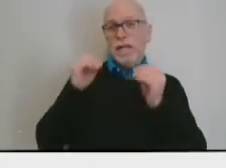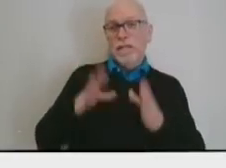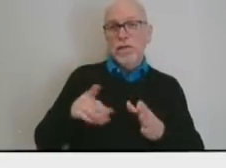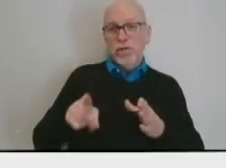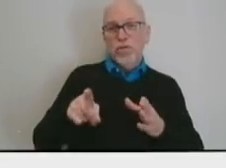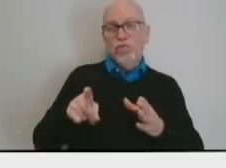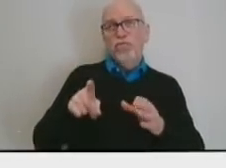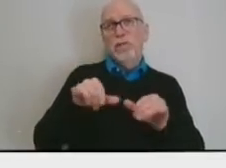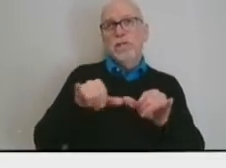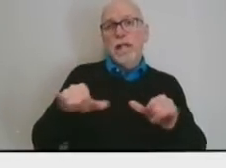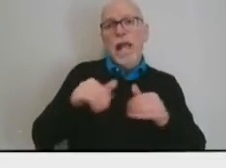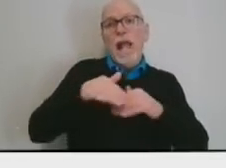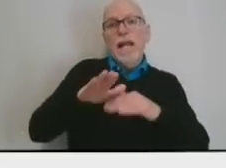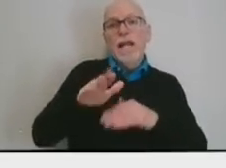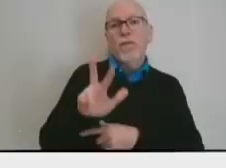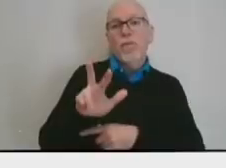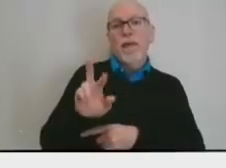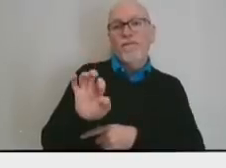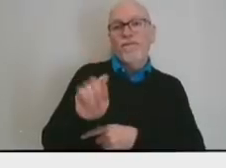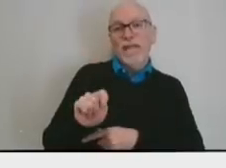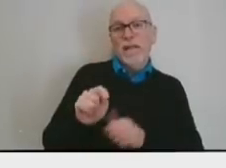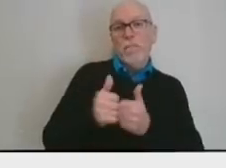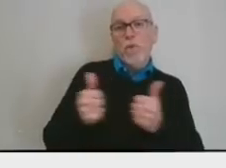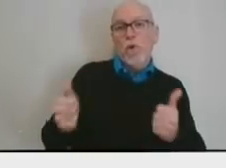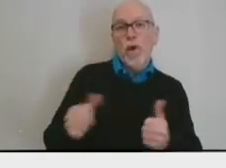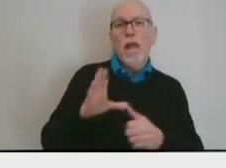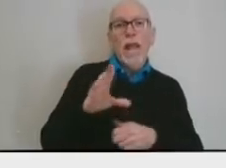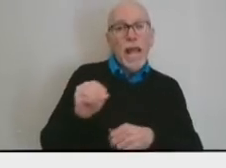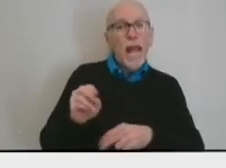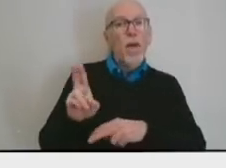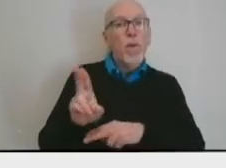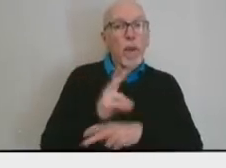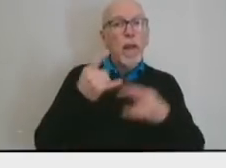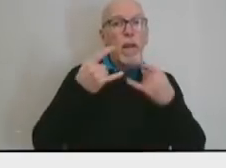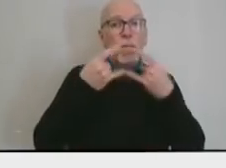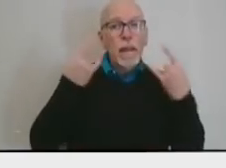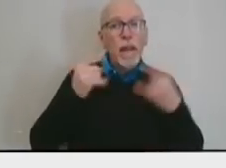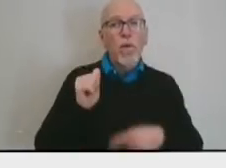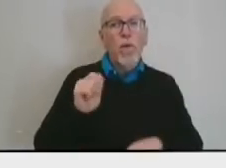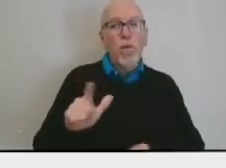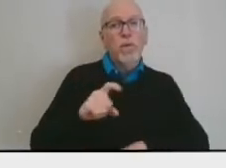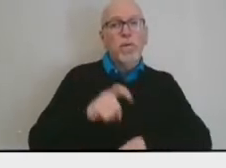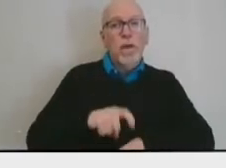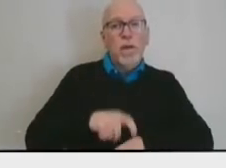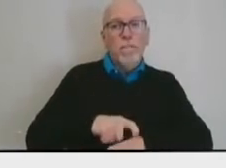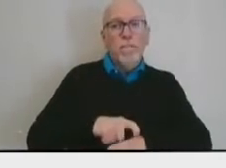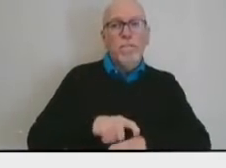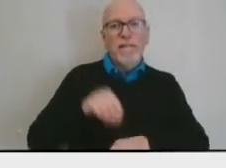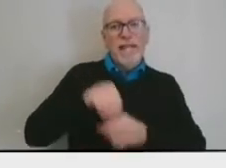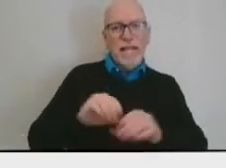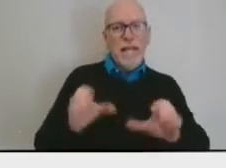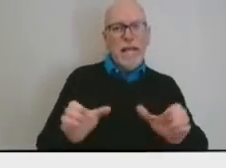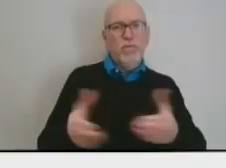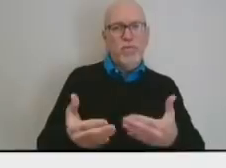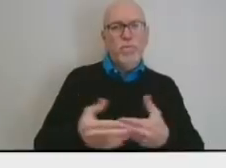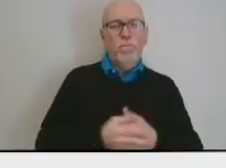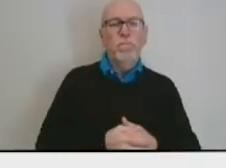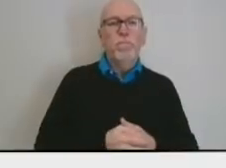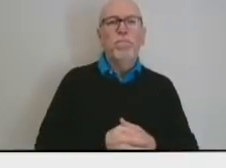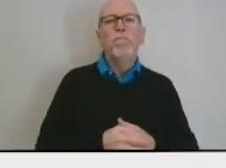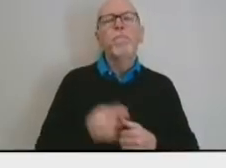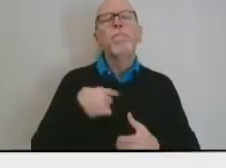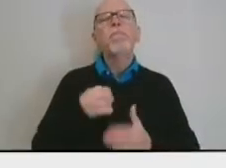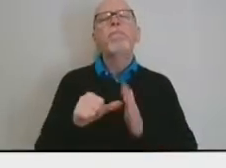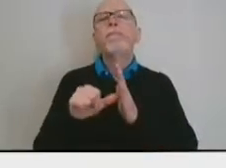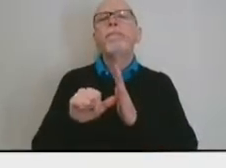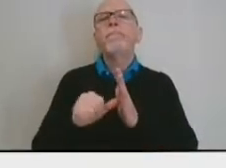at least 3 feet apart and are wearing a mask at all times in just the classroom. I want to emphasize